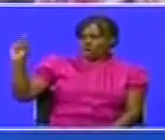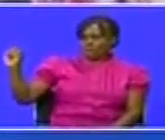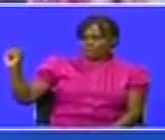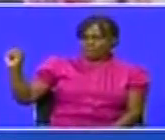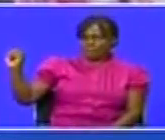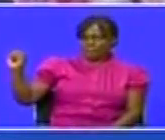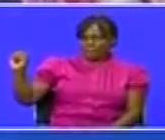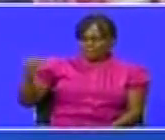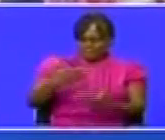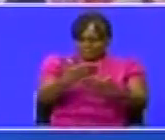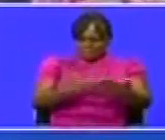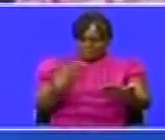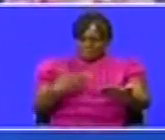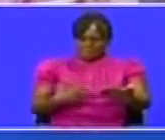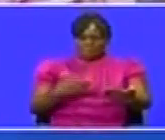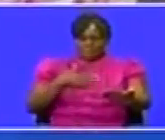These are my transcripts.